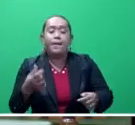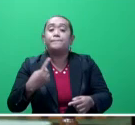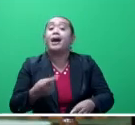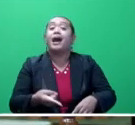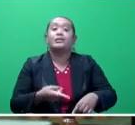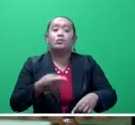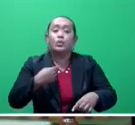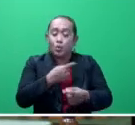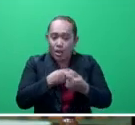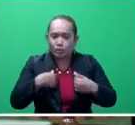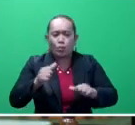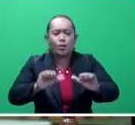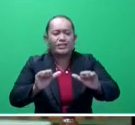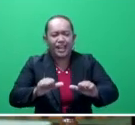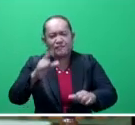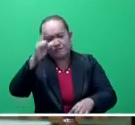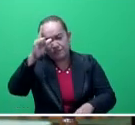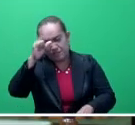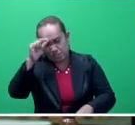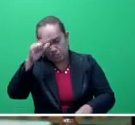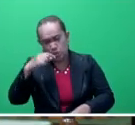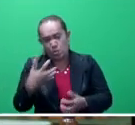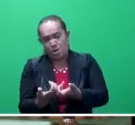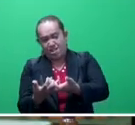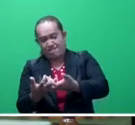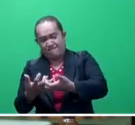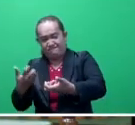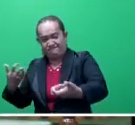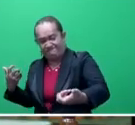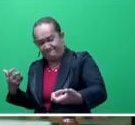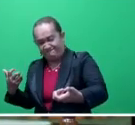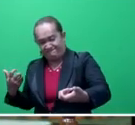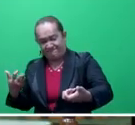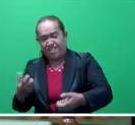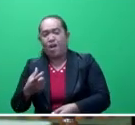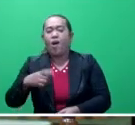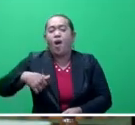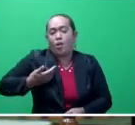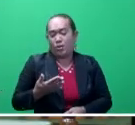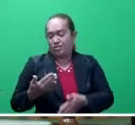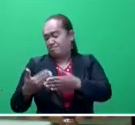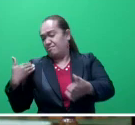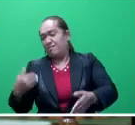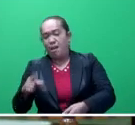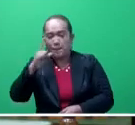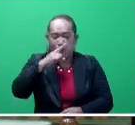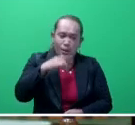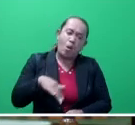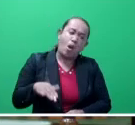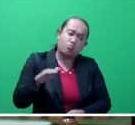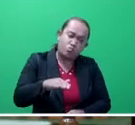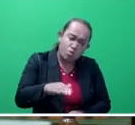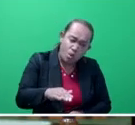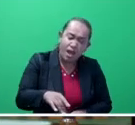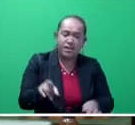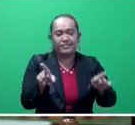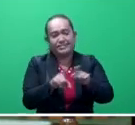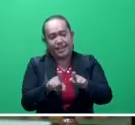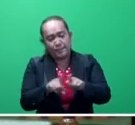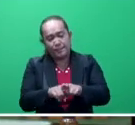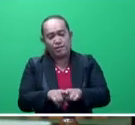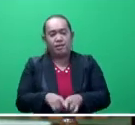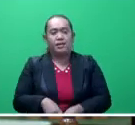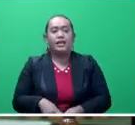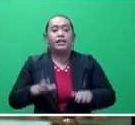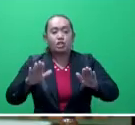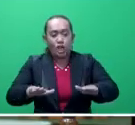Fijians. For this budget, we are providing $120 million for the Poverty Benefit Scheme, Child Protection